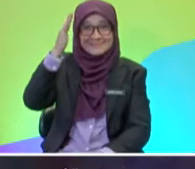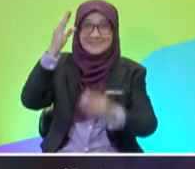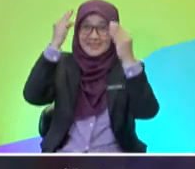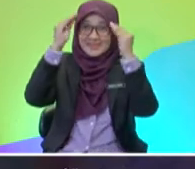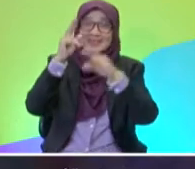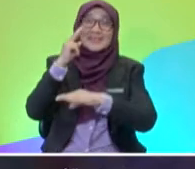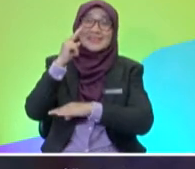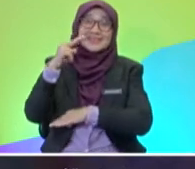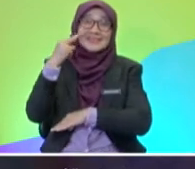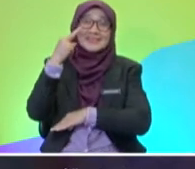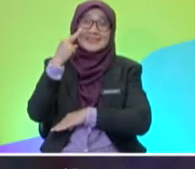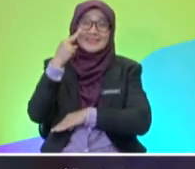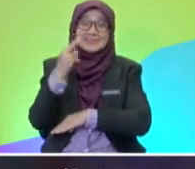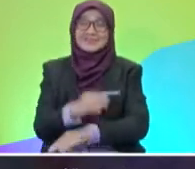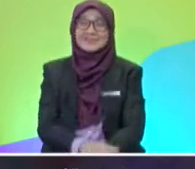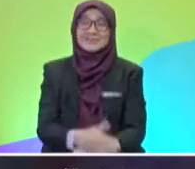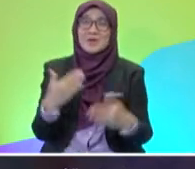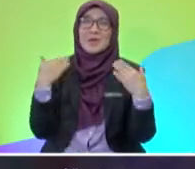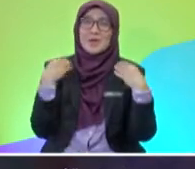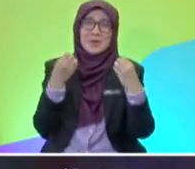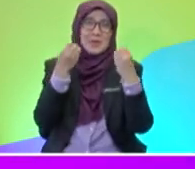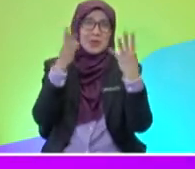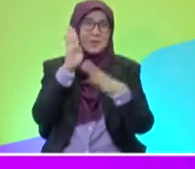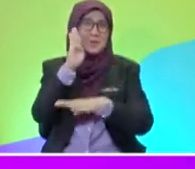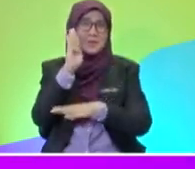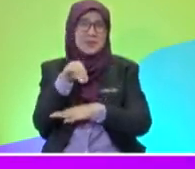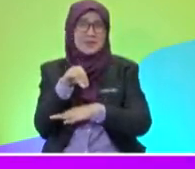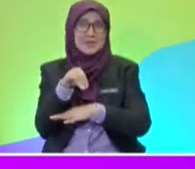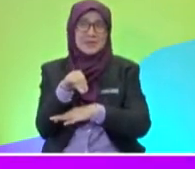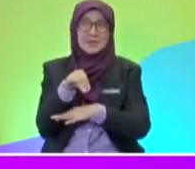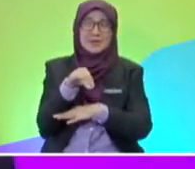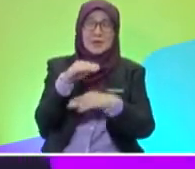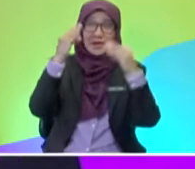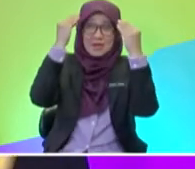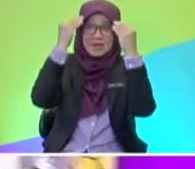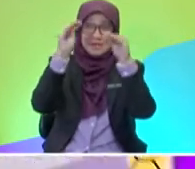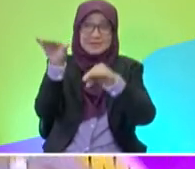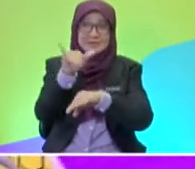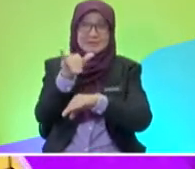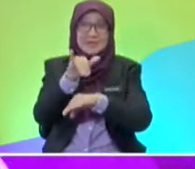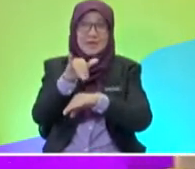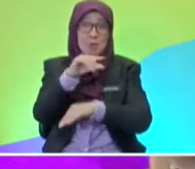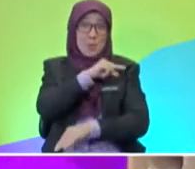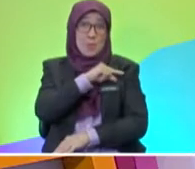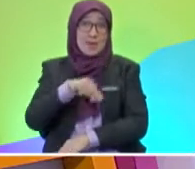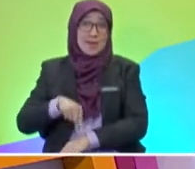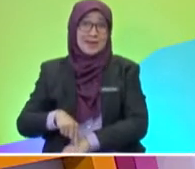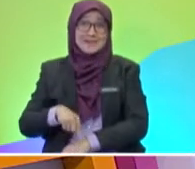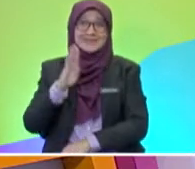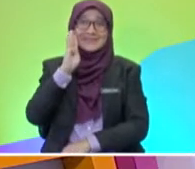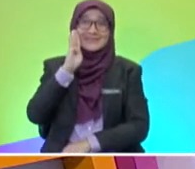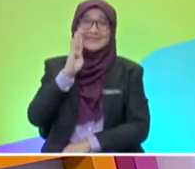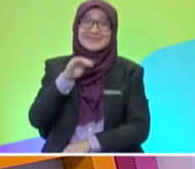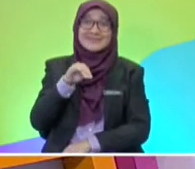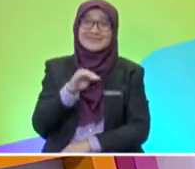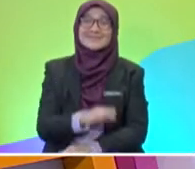honey. I'm seeing a lot of bees here, and you're like the queen bee today. Okay. Bees are one